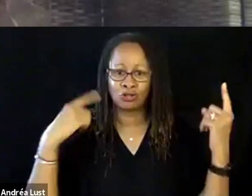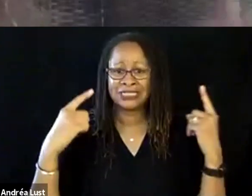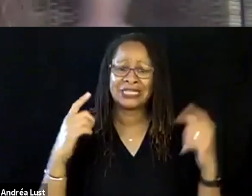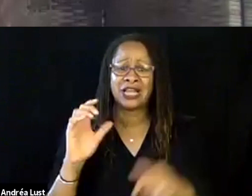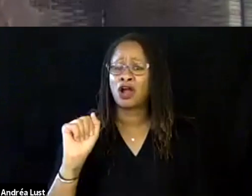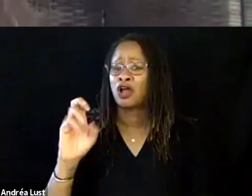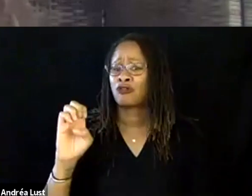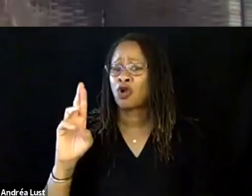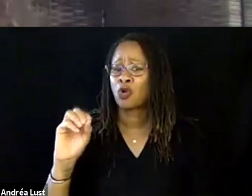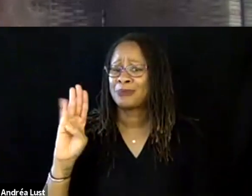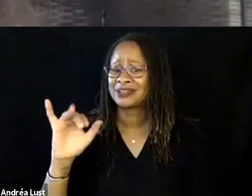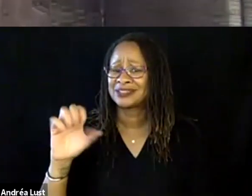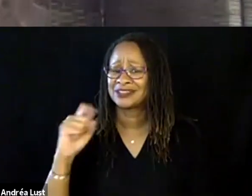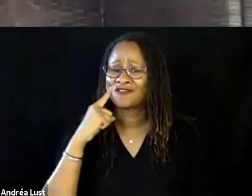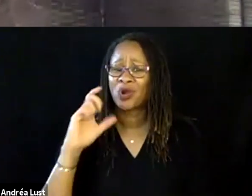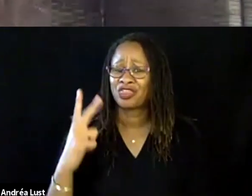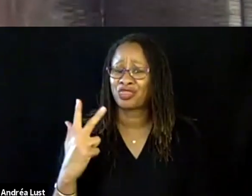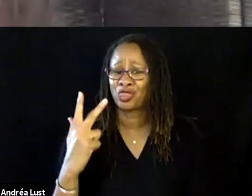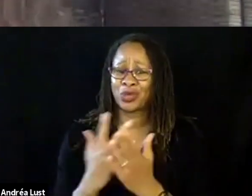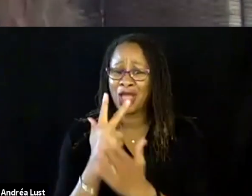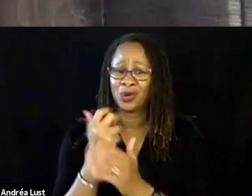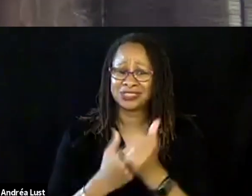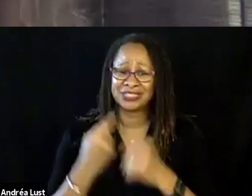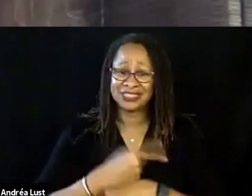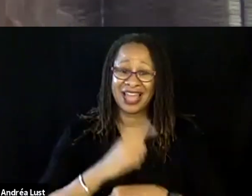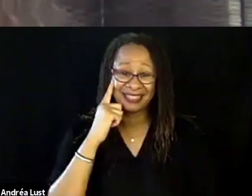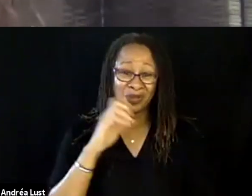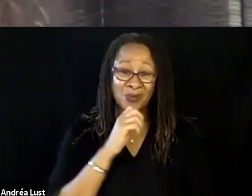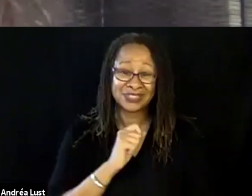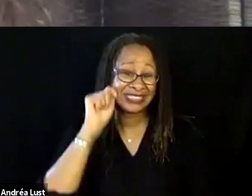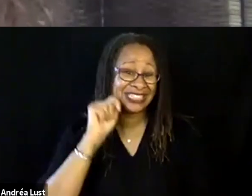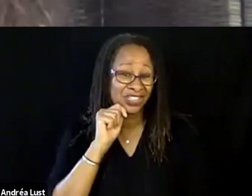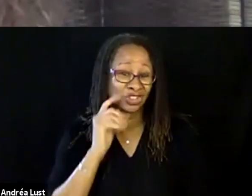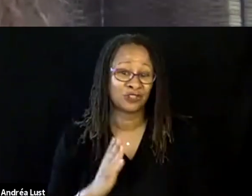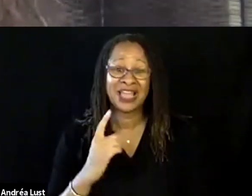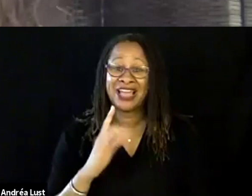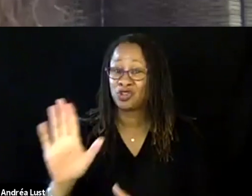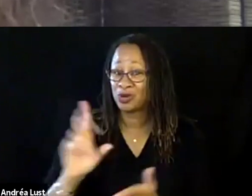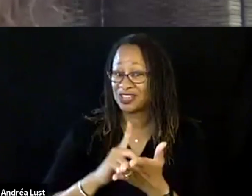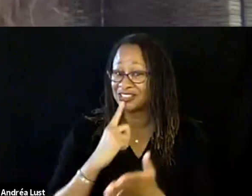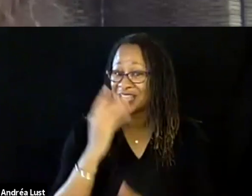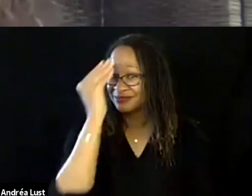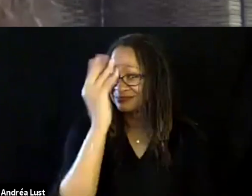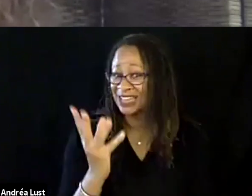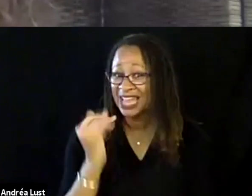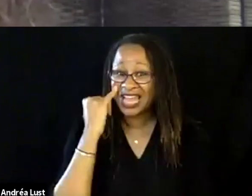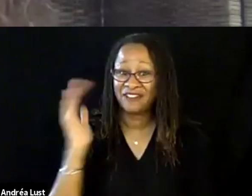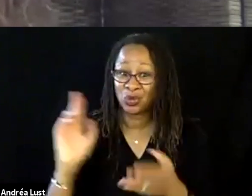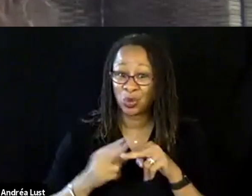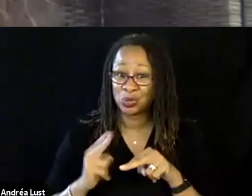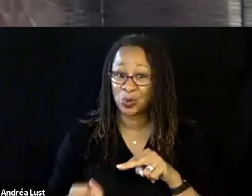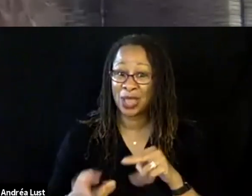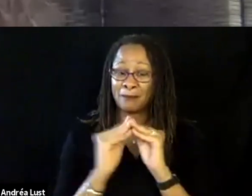And your doctor, now you were a teenager at the time, I believe, and your doctor said, hey, if you lose more weight,